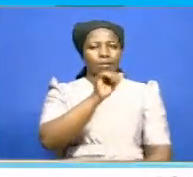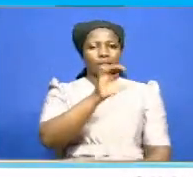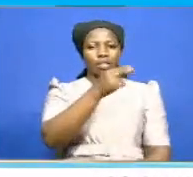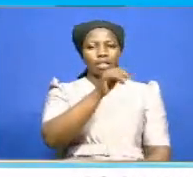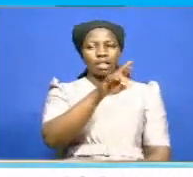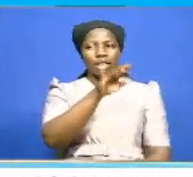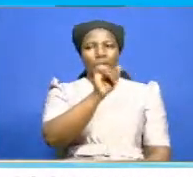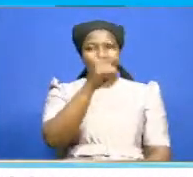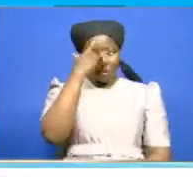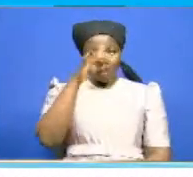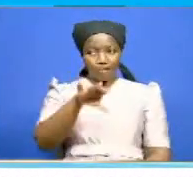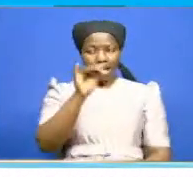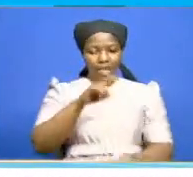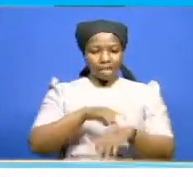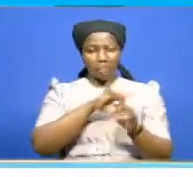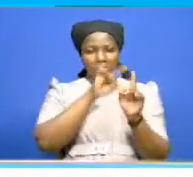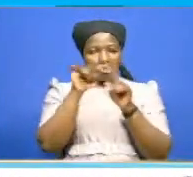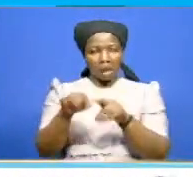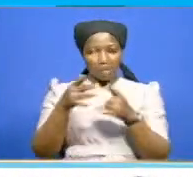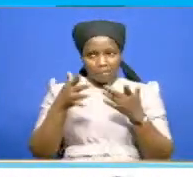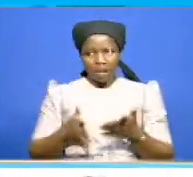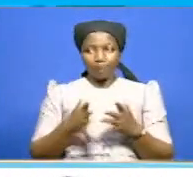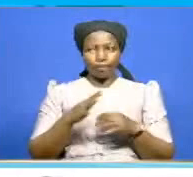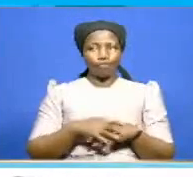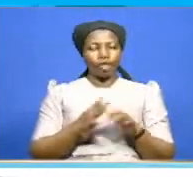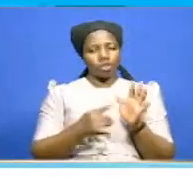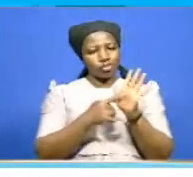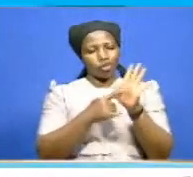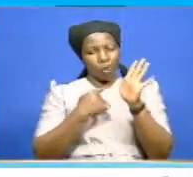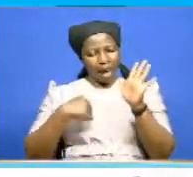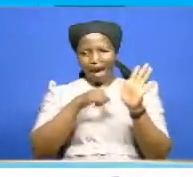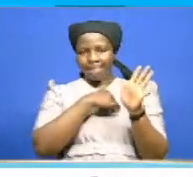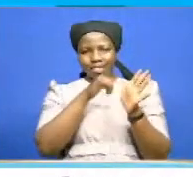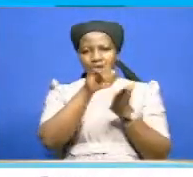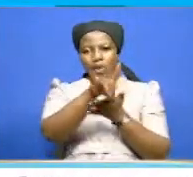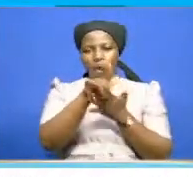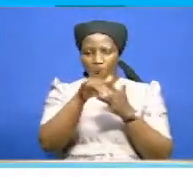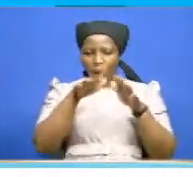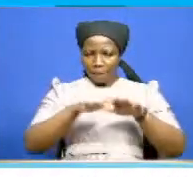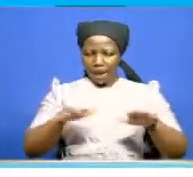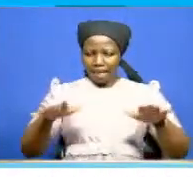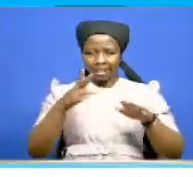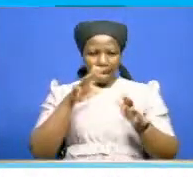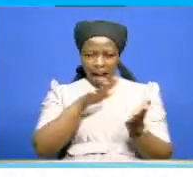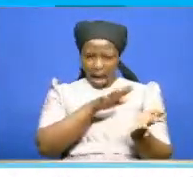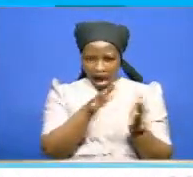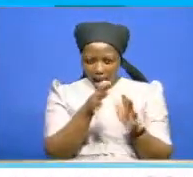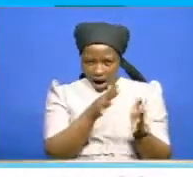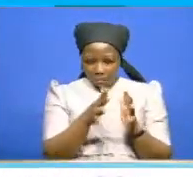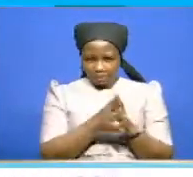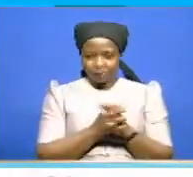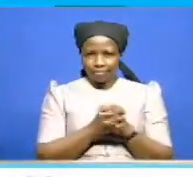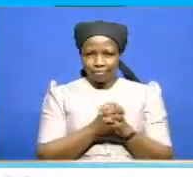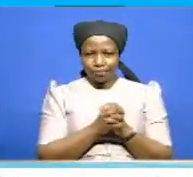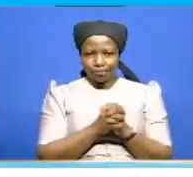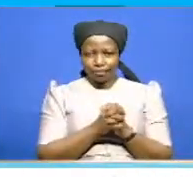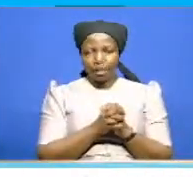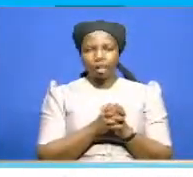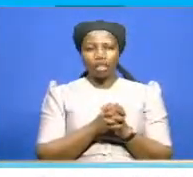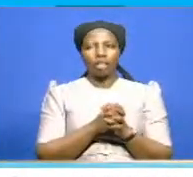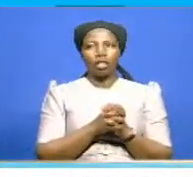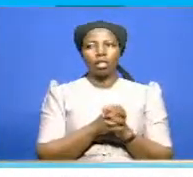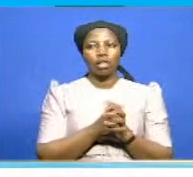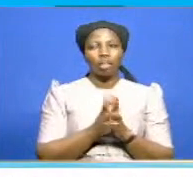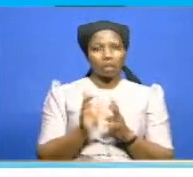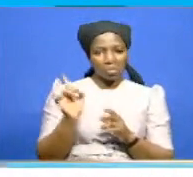time to be with us here. Paint for us a picture of how the credit market looks like and how